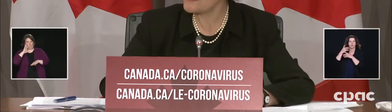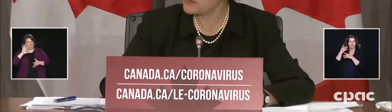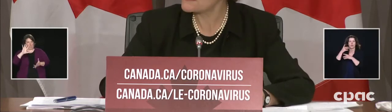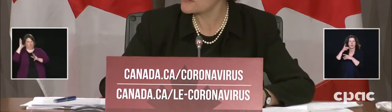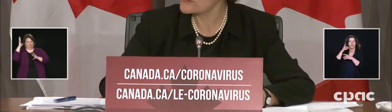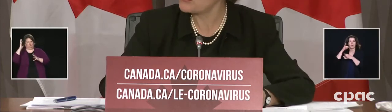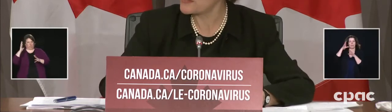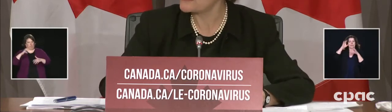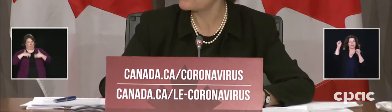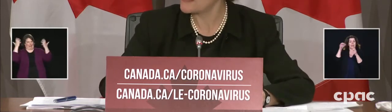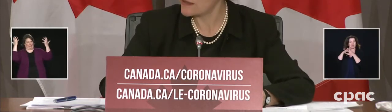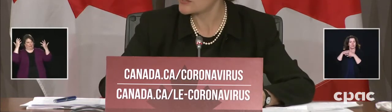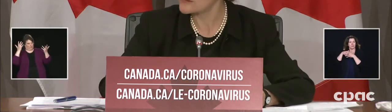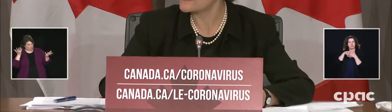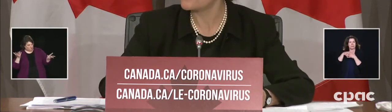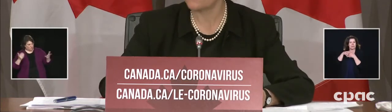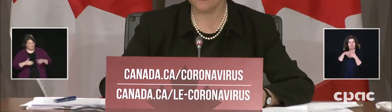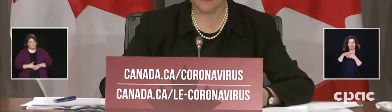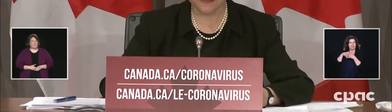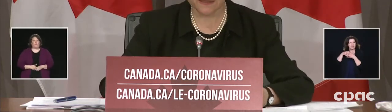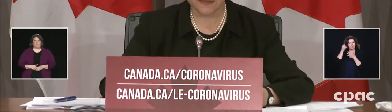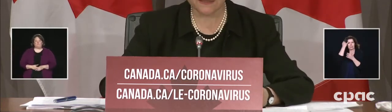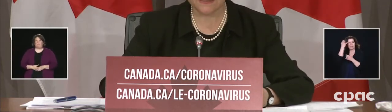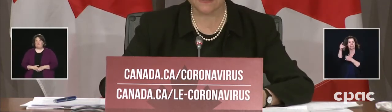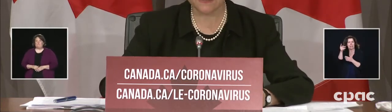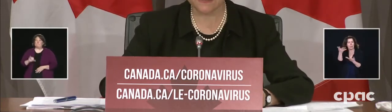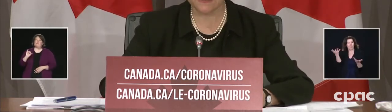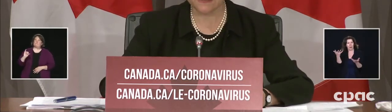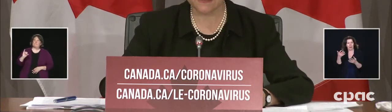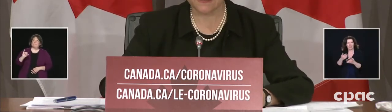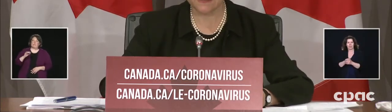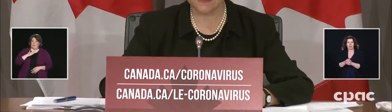What I am concerned about, actually, is